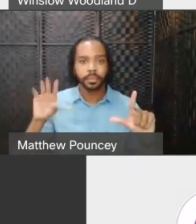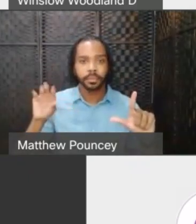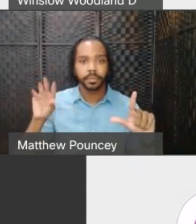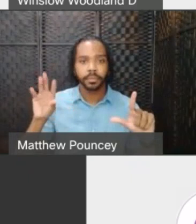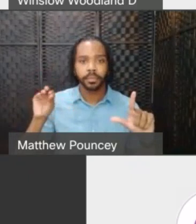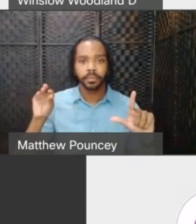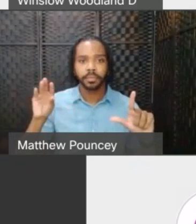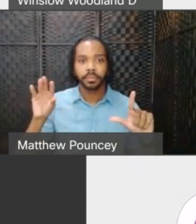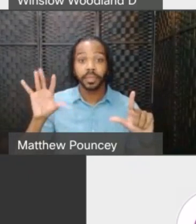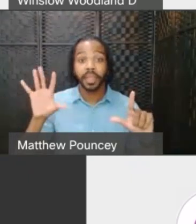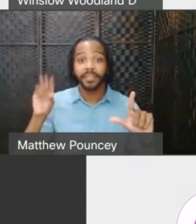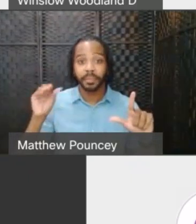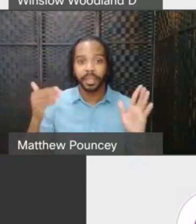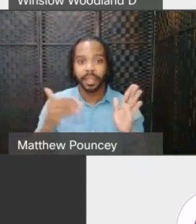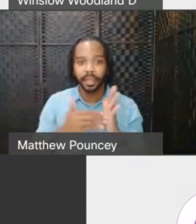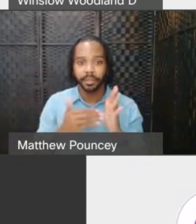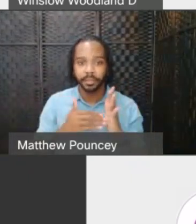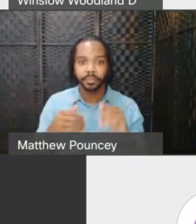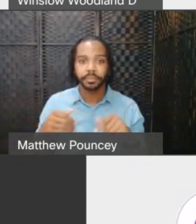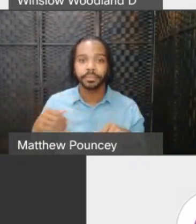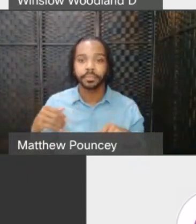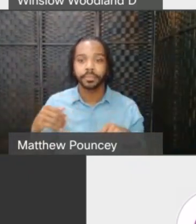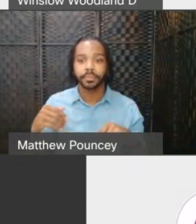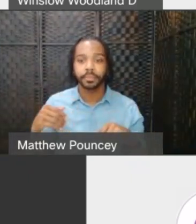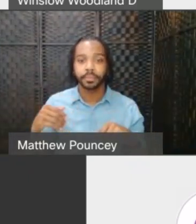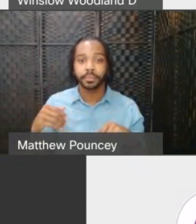plus thousand. Let me see, excuse me.